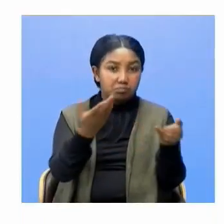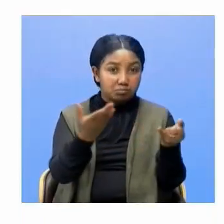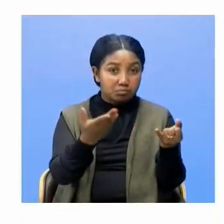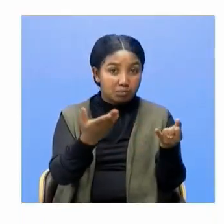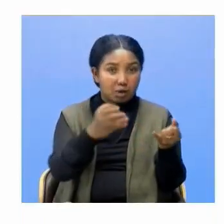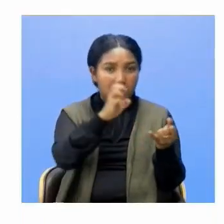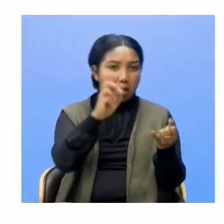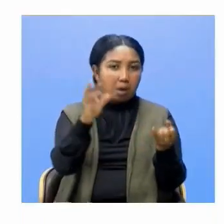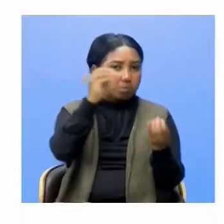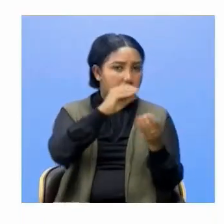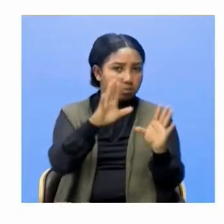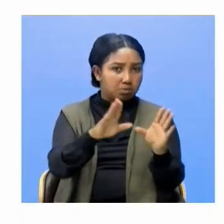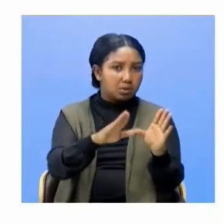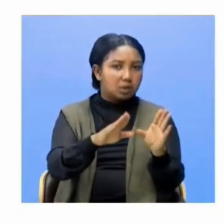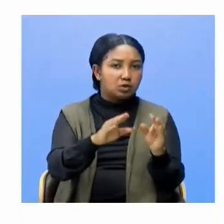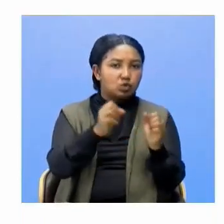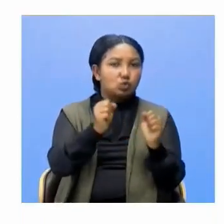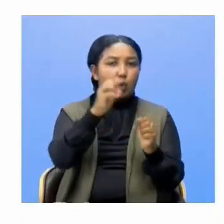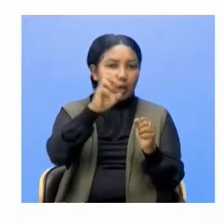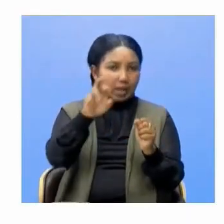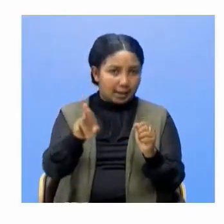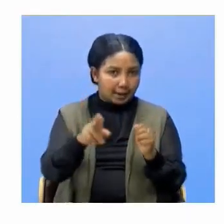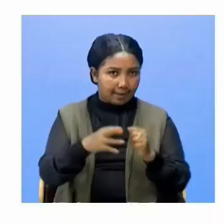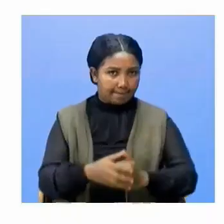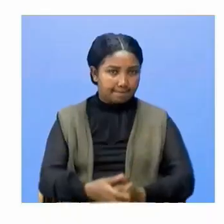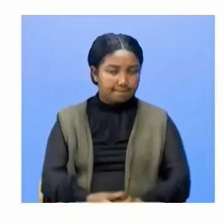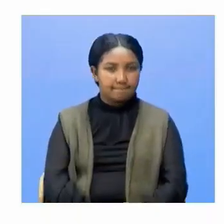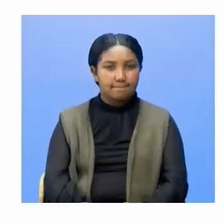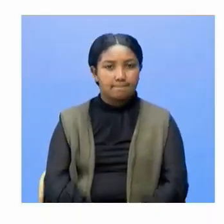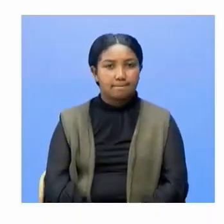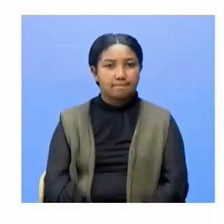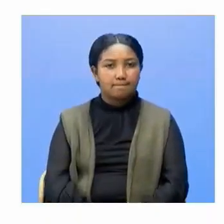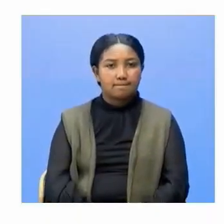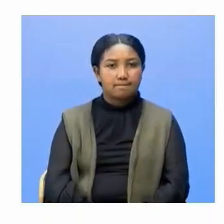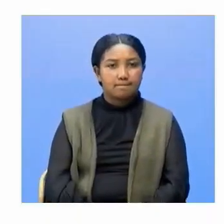Stronger. Very good. Stronger. Stronger.